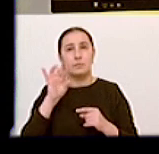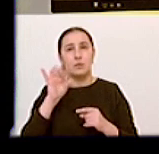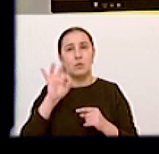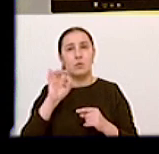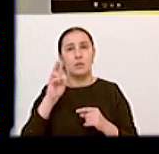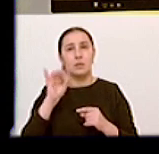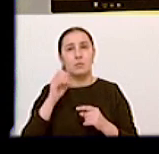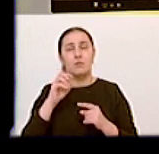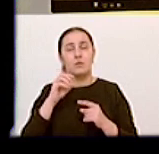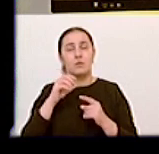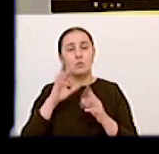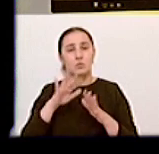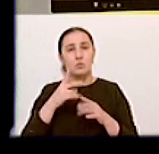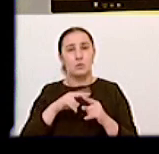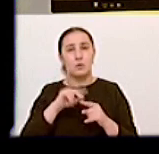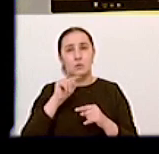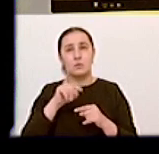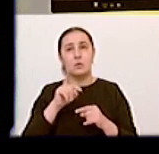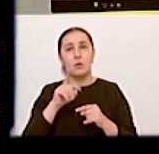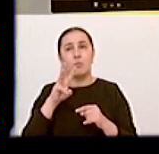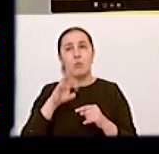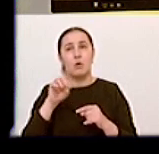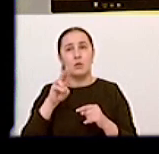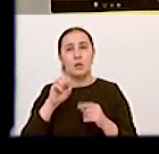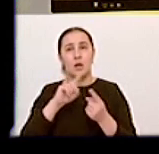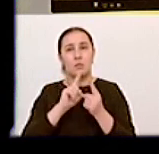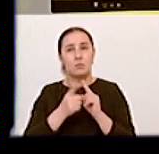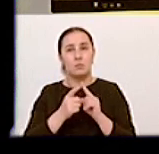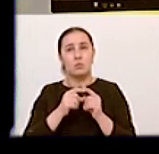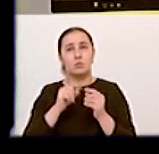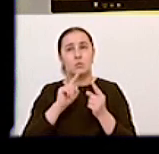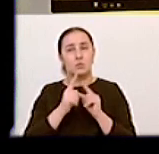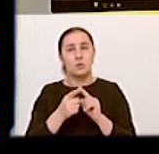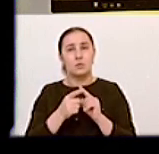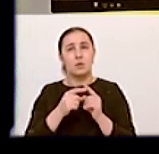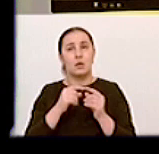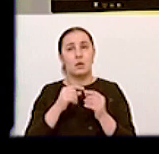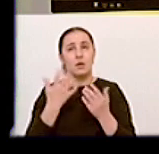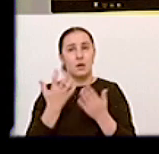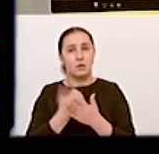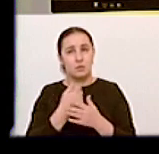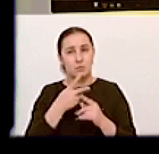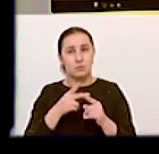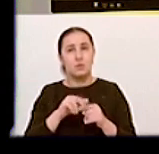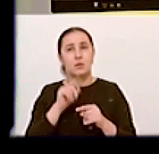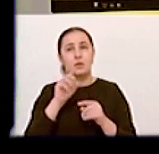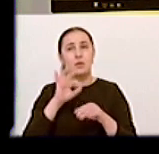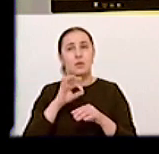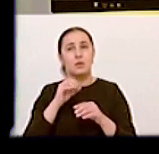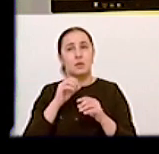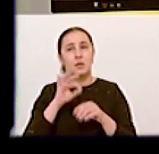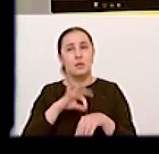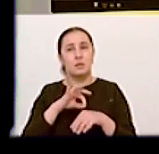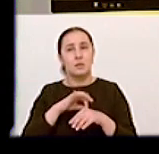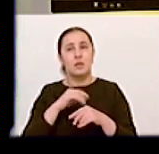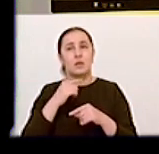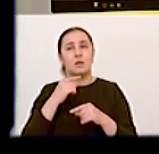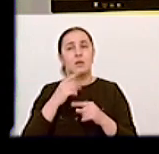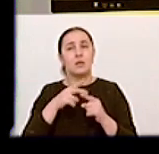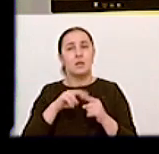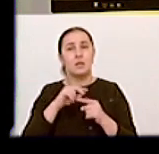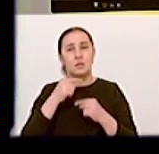usul. Biokimyoviy usul yordamida moddalar almashinuvidagi o'zgarishlarni aniqlash mumkin hamda